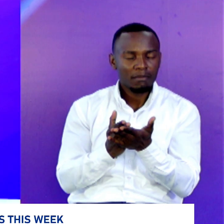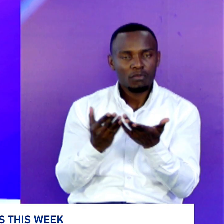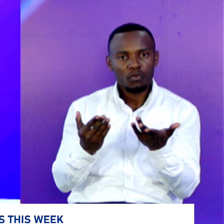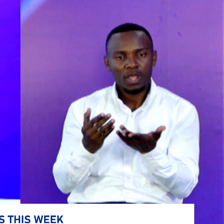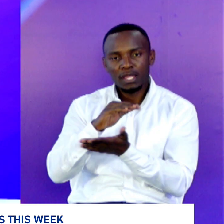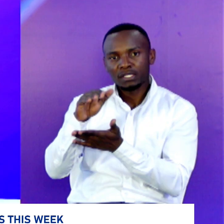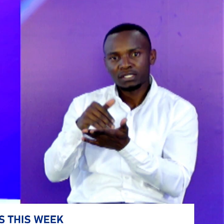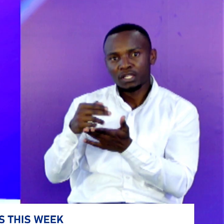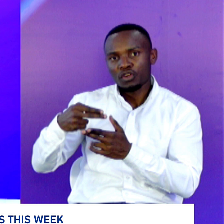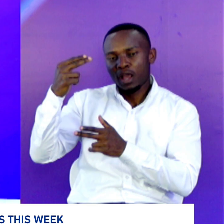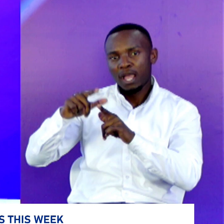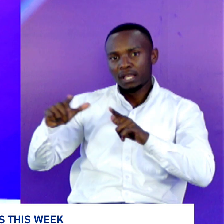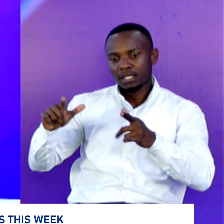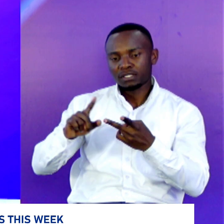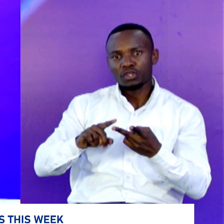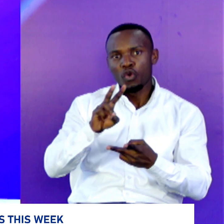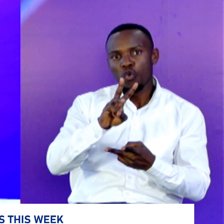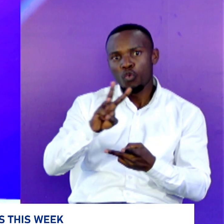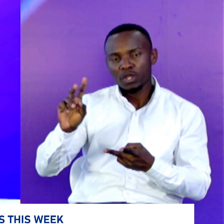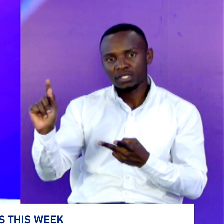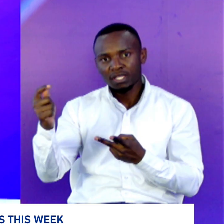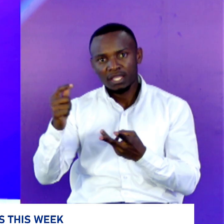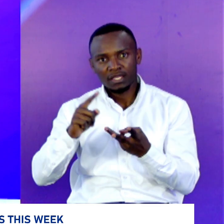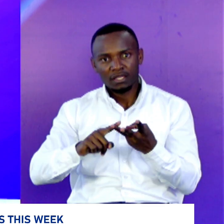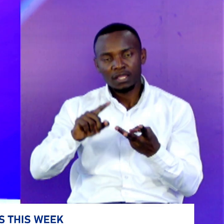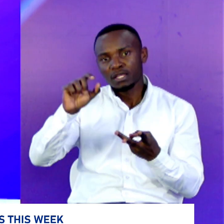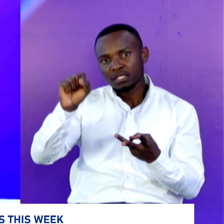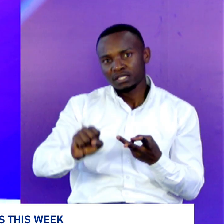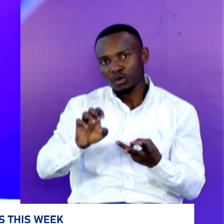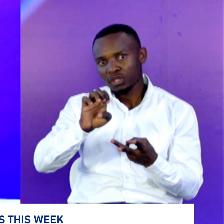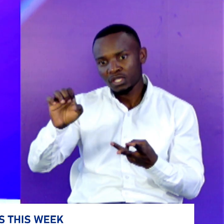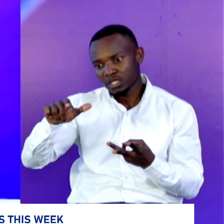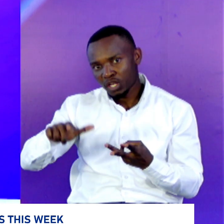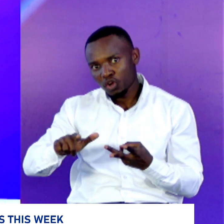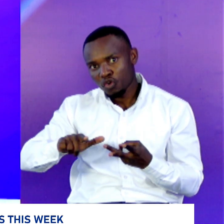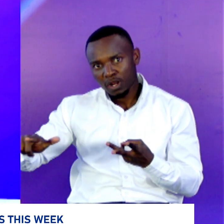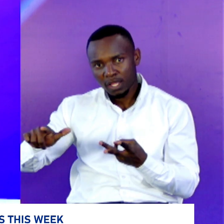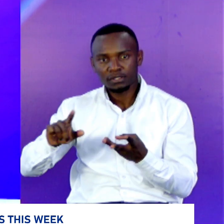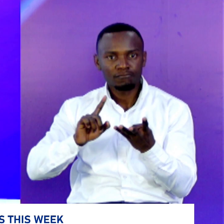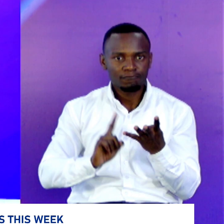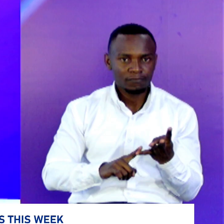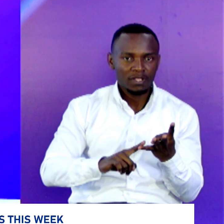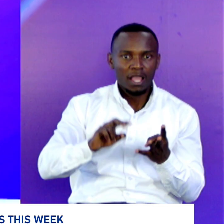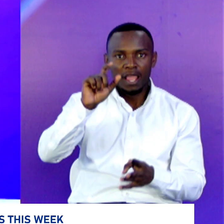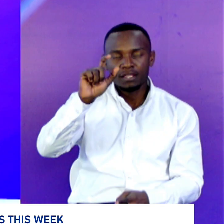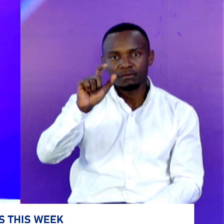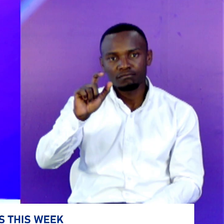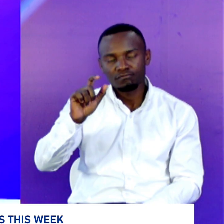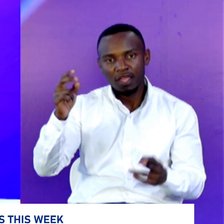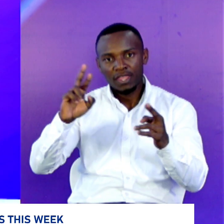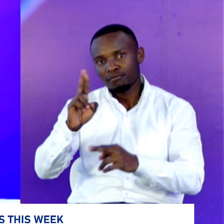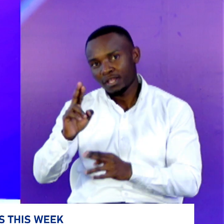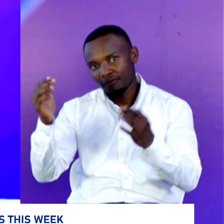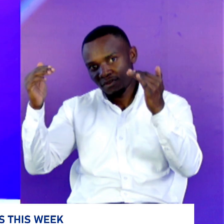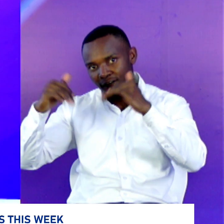Highlands, Western Kenya, Southeastern Lowlands, and the Rift Valley.